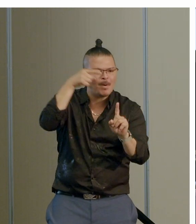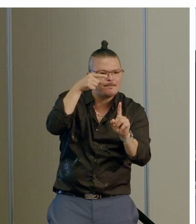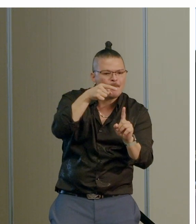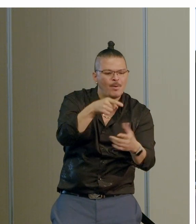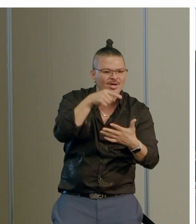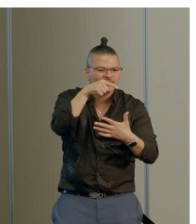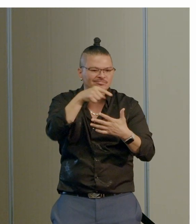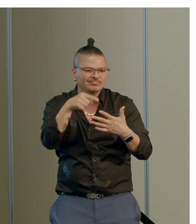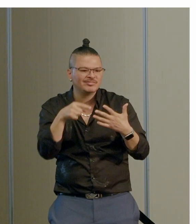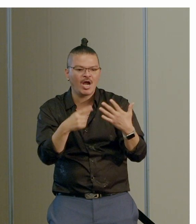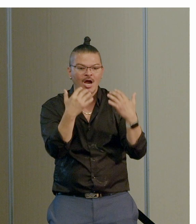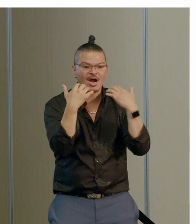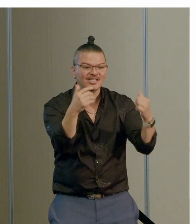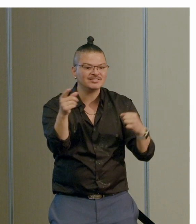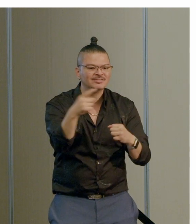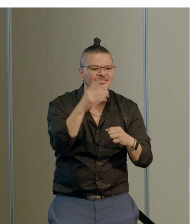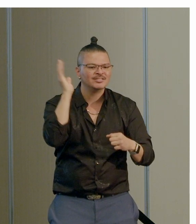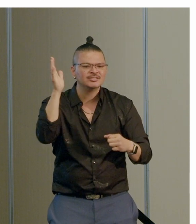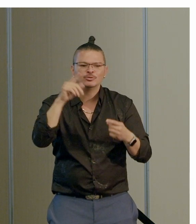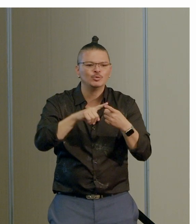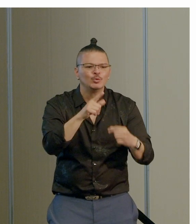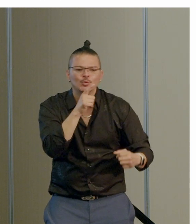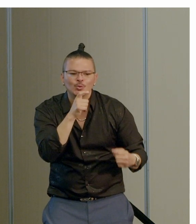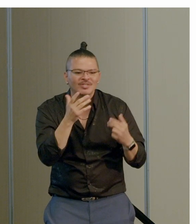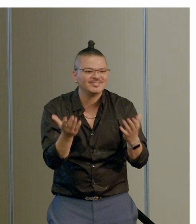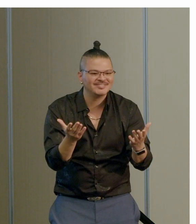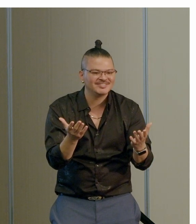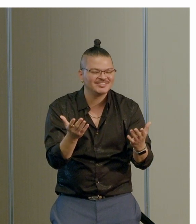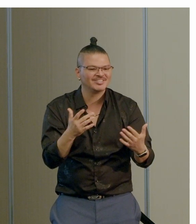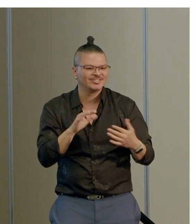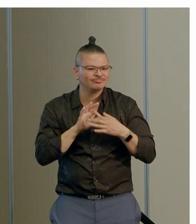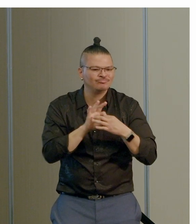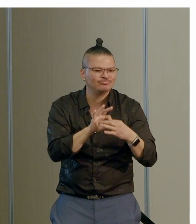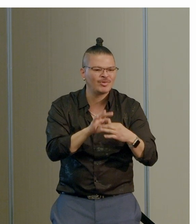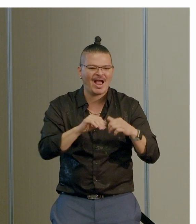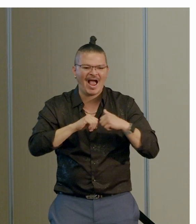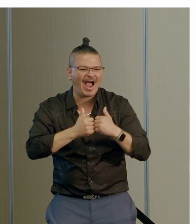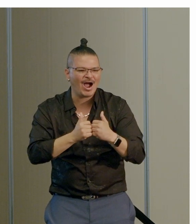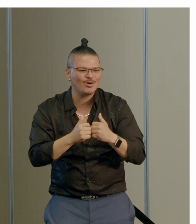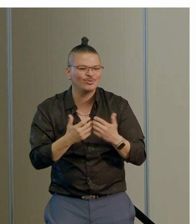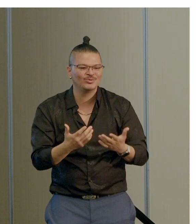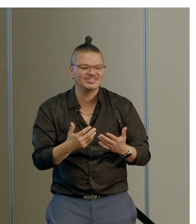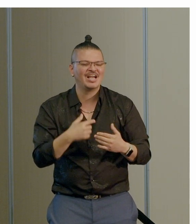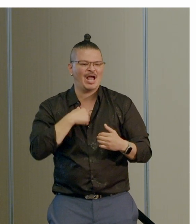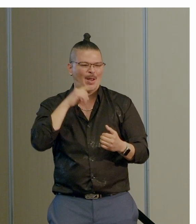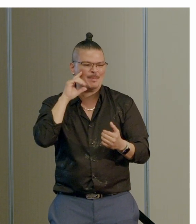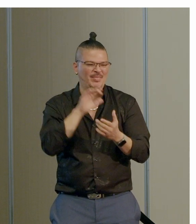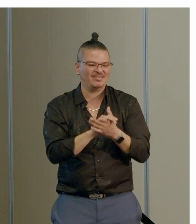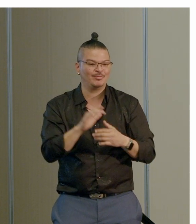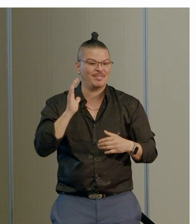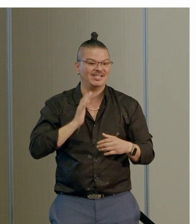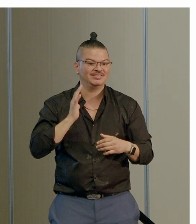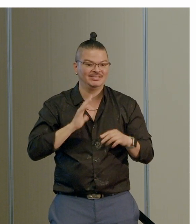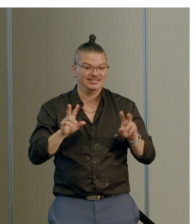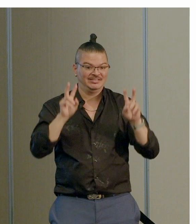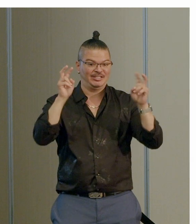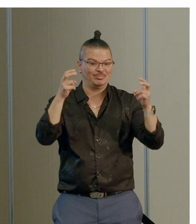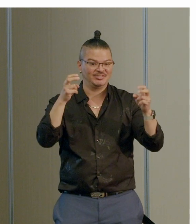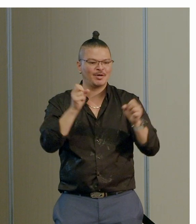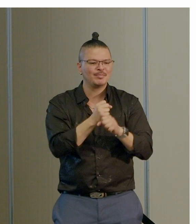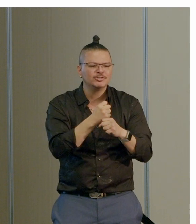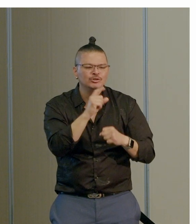take away? So I believe the topic was ensuring accessibility,